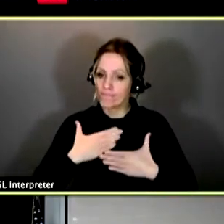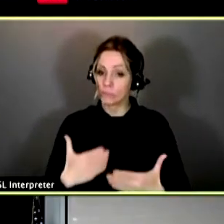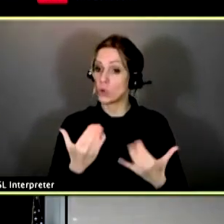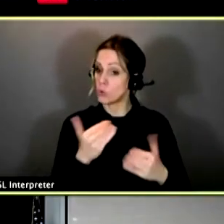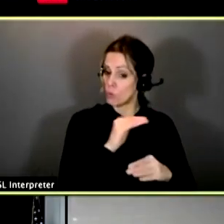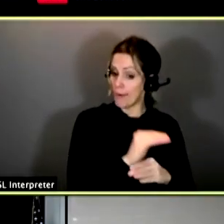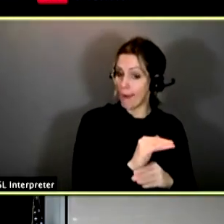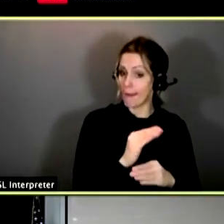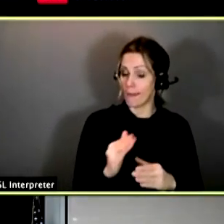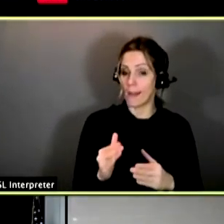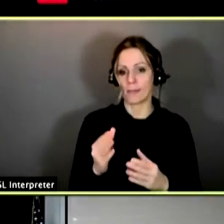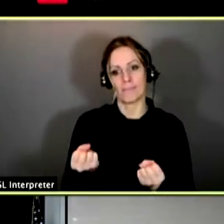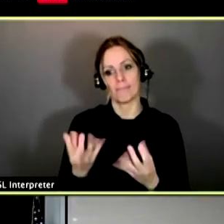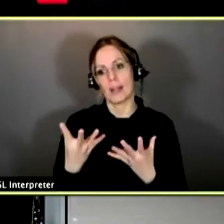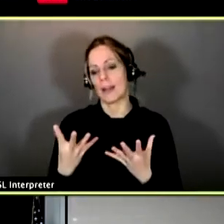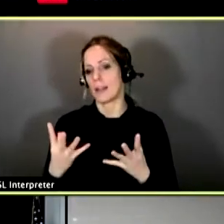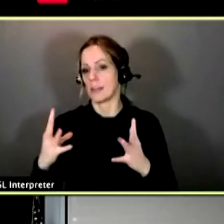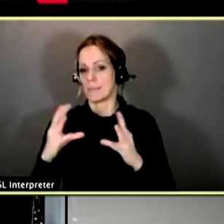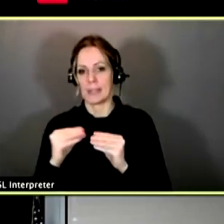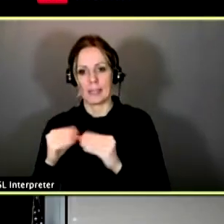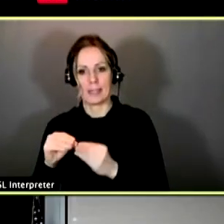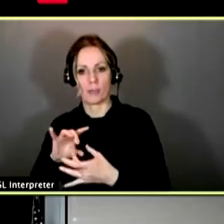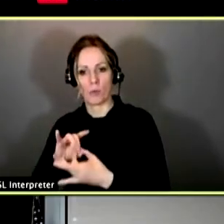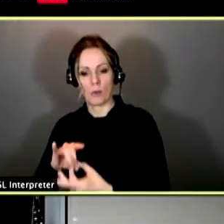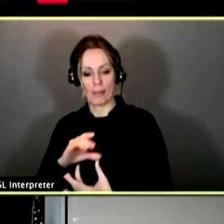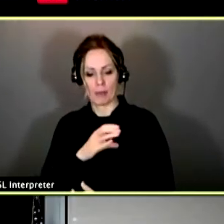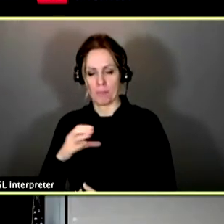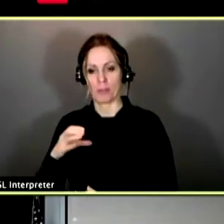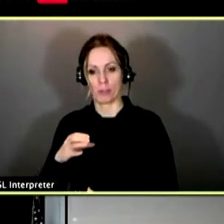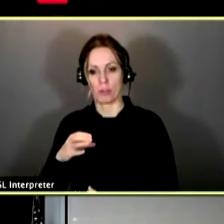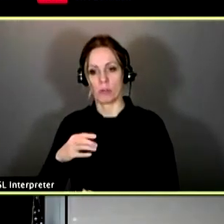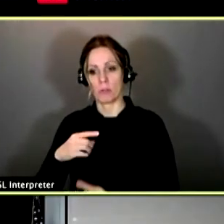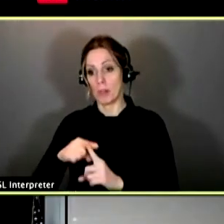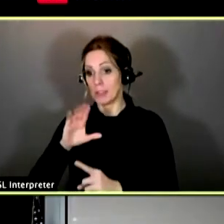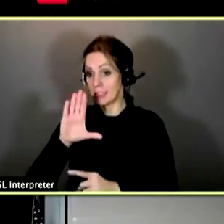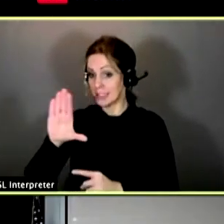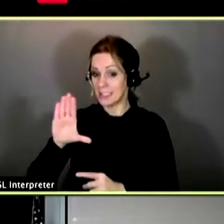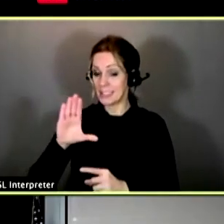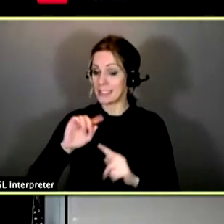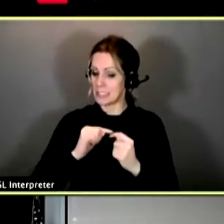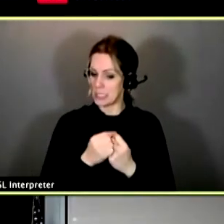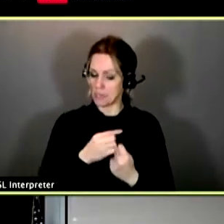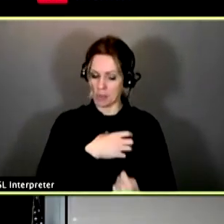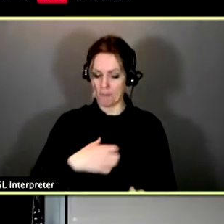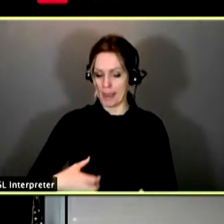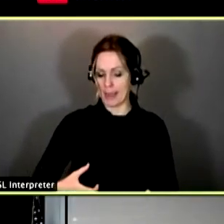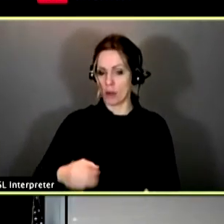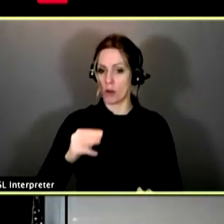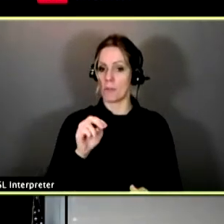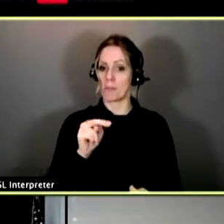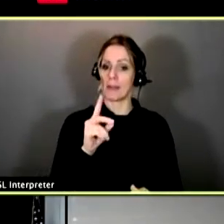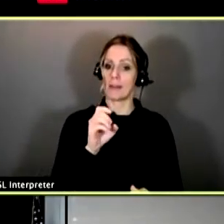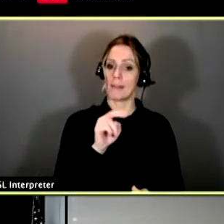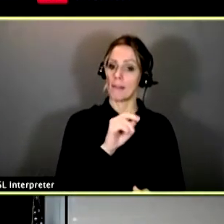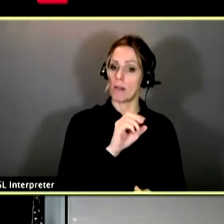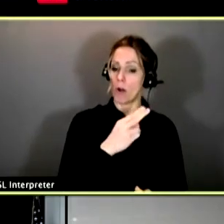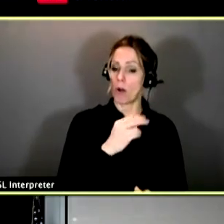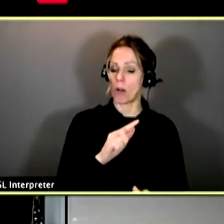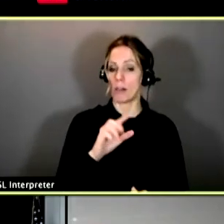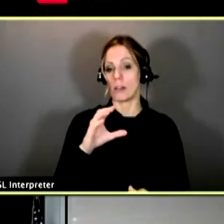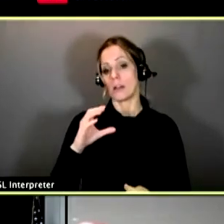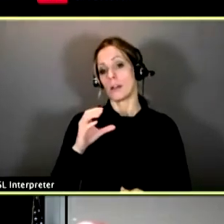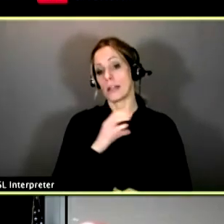commission conversations, as well as his team, Mayor Mendenhall, Council Member Fowler, and the City Council. Thank you